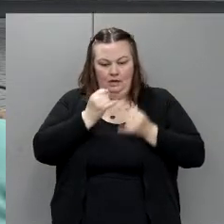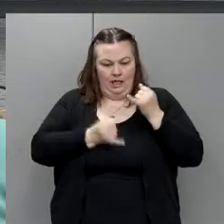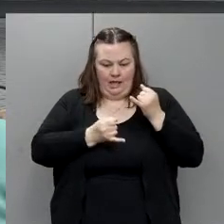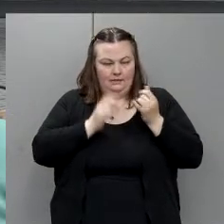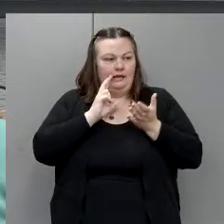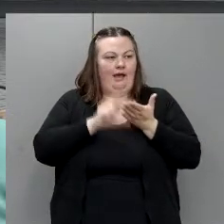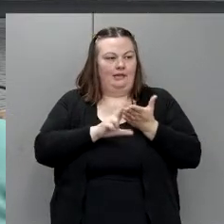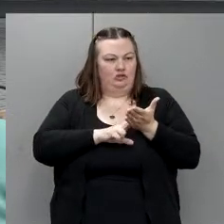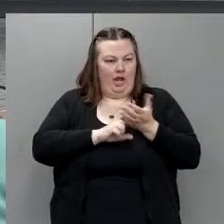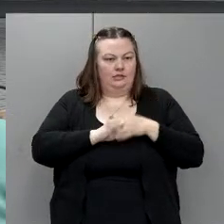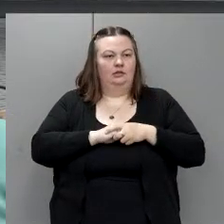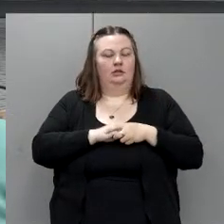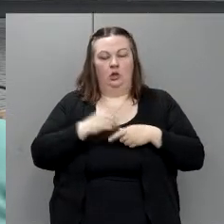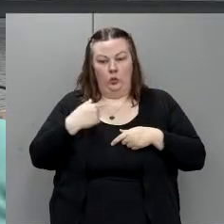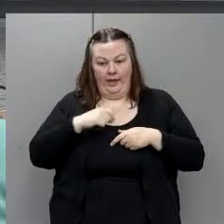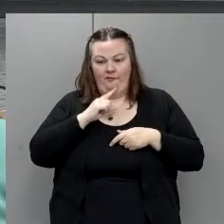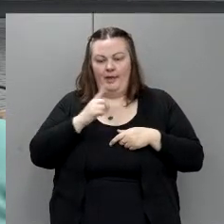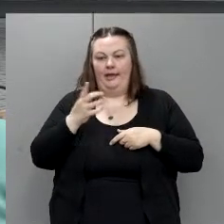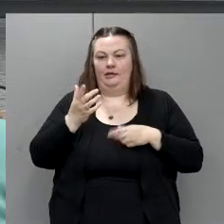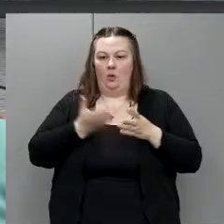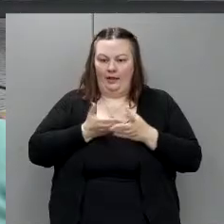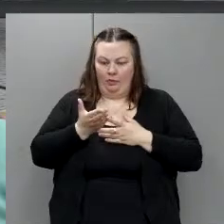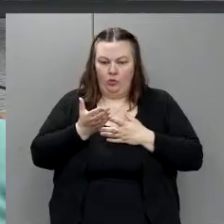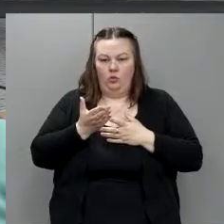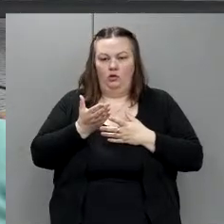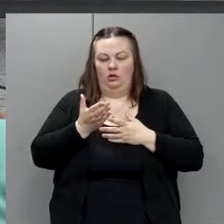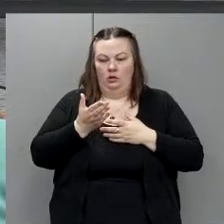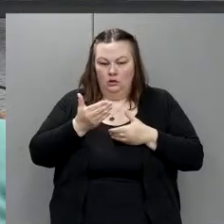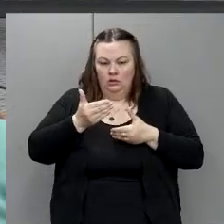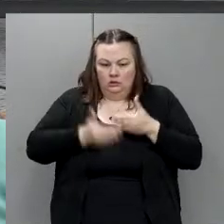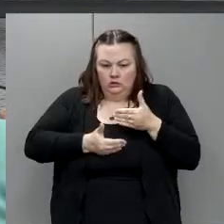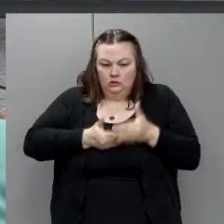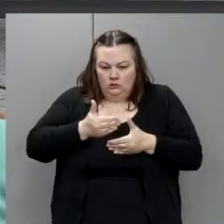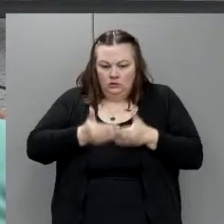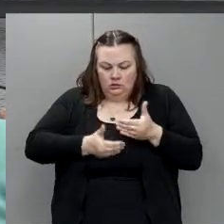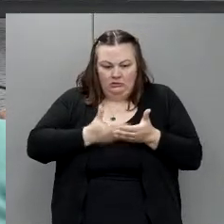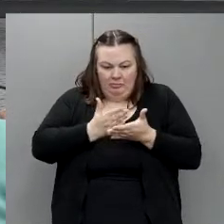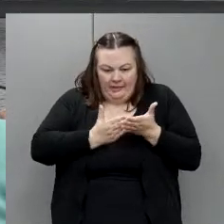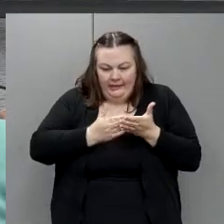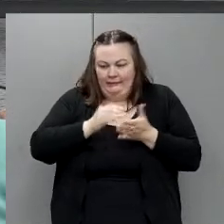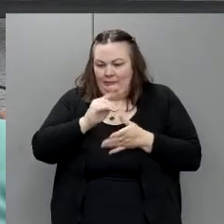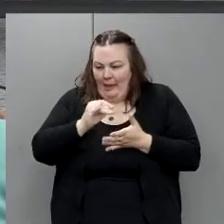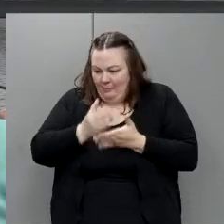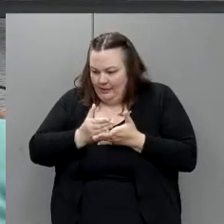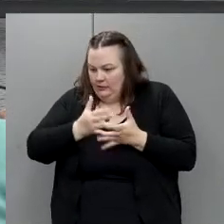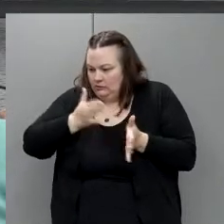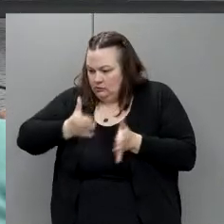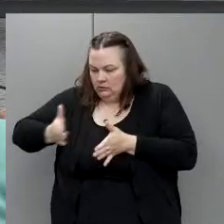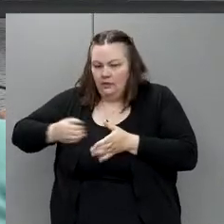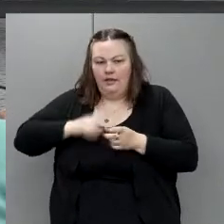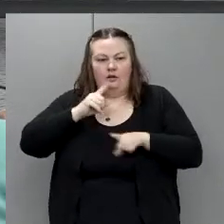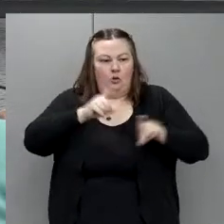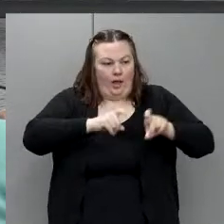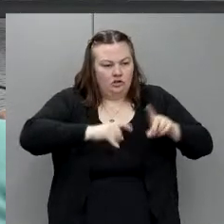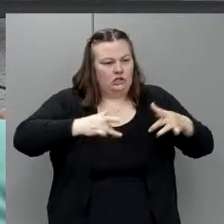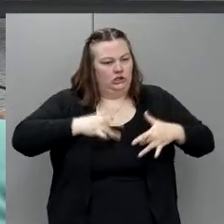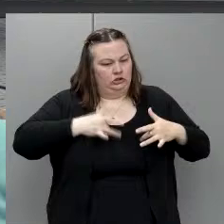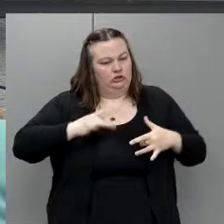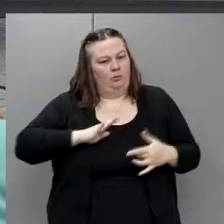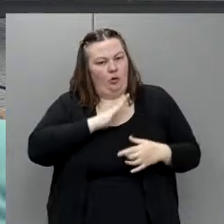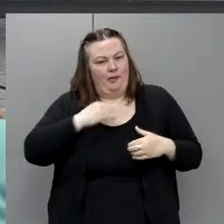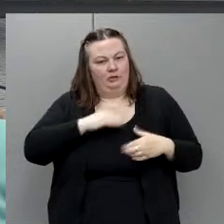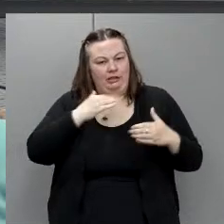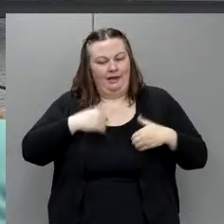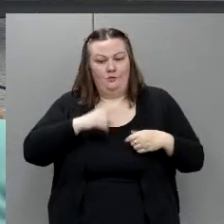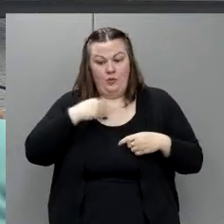finalized contract. We've been going through this piece by piece because there are questions and concerns that board members have, and we have not